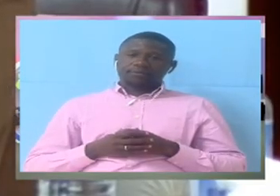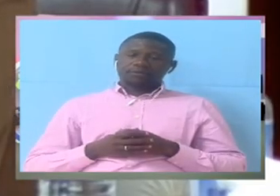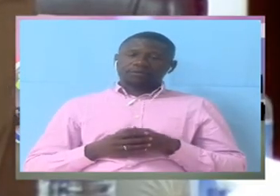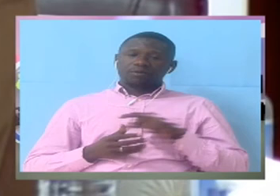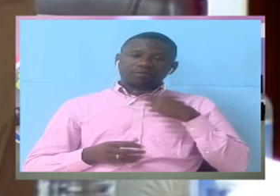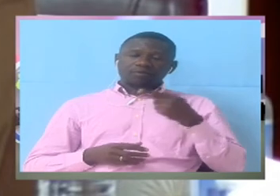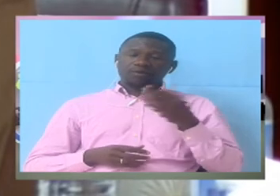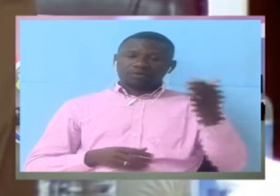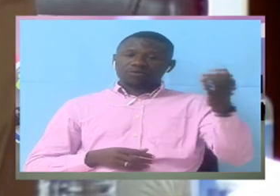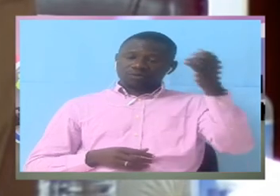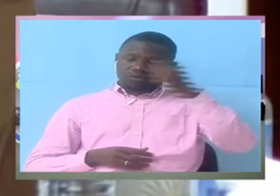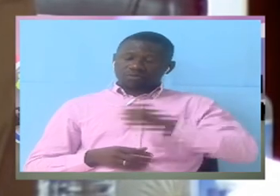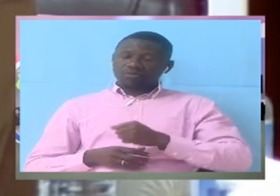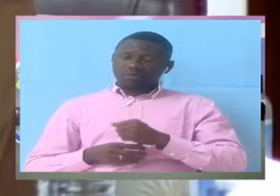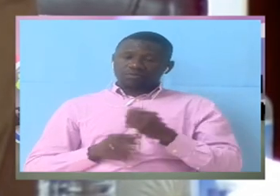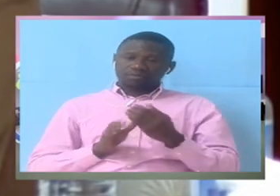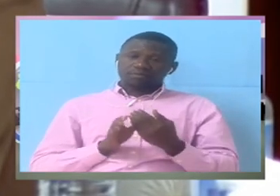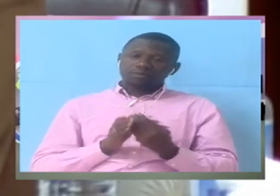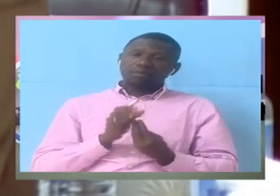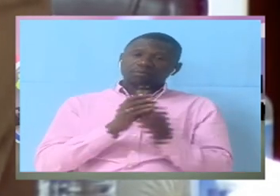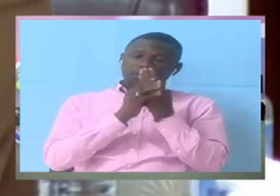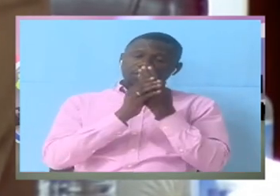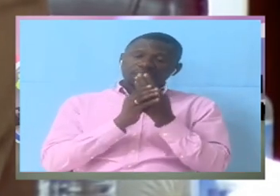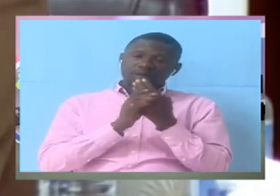coming to appear